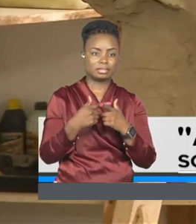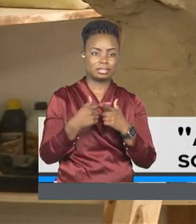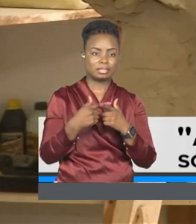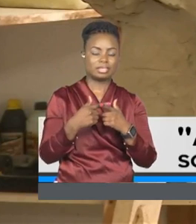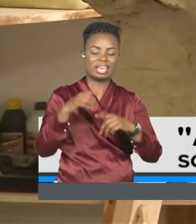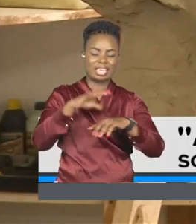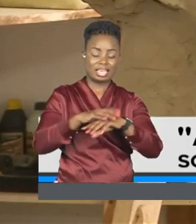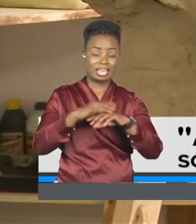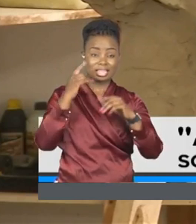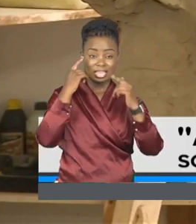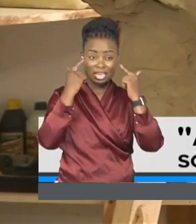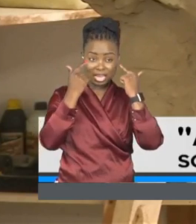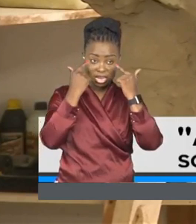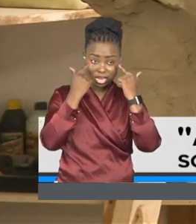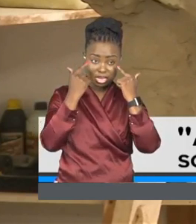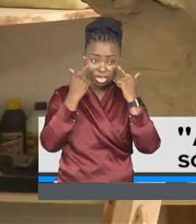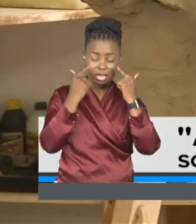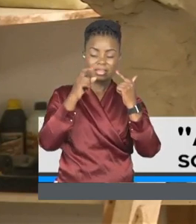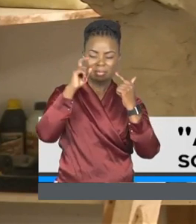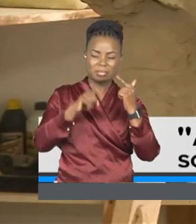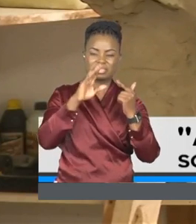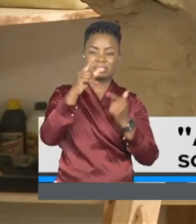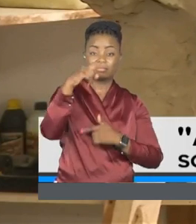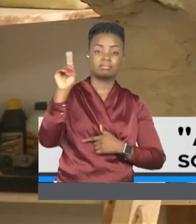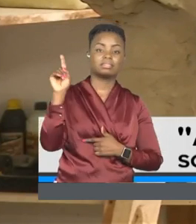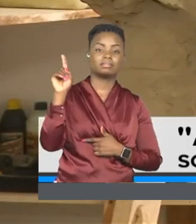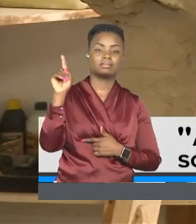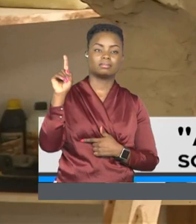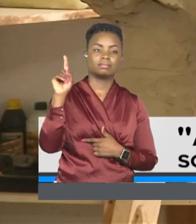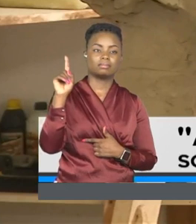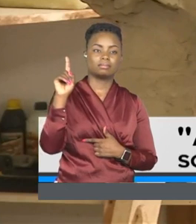get the eyes to be on the right